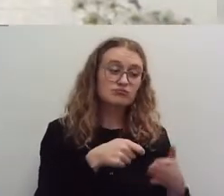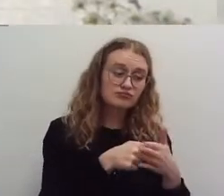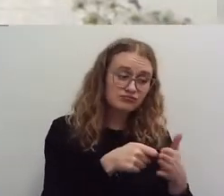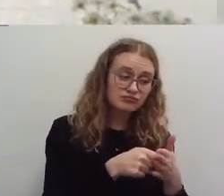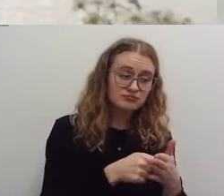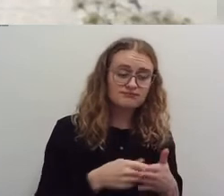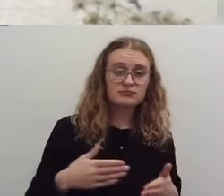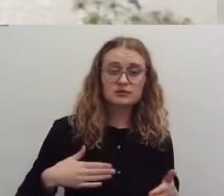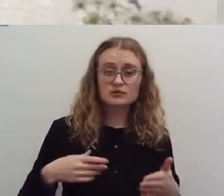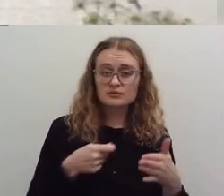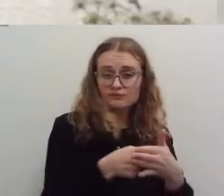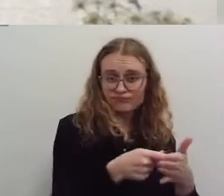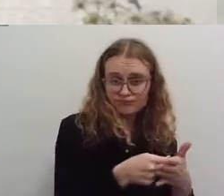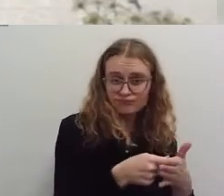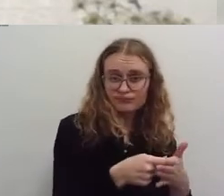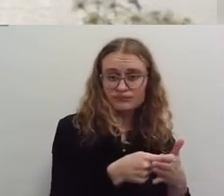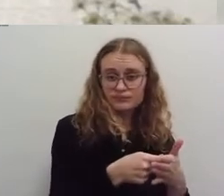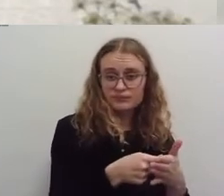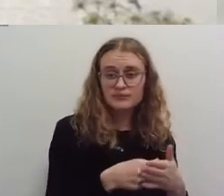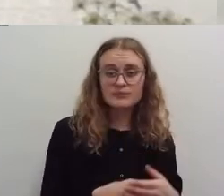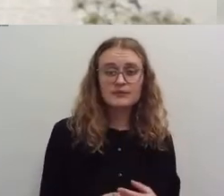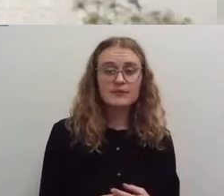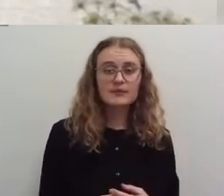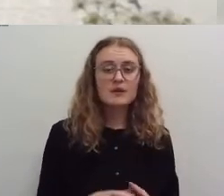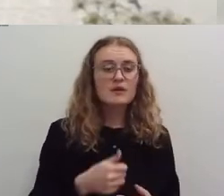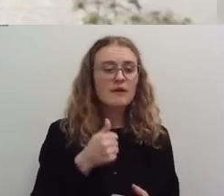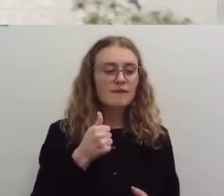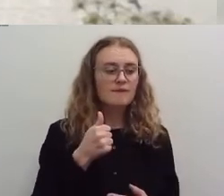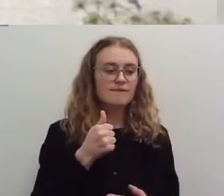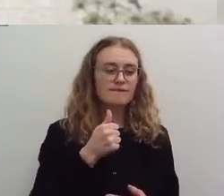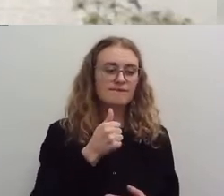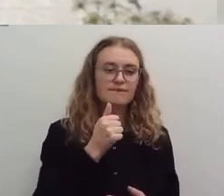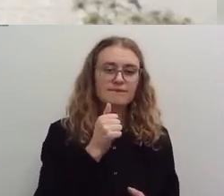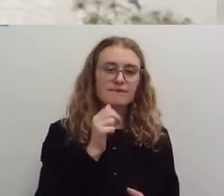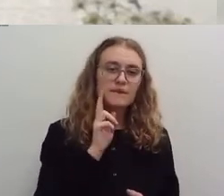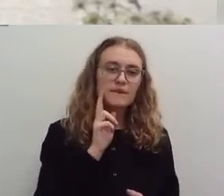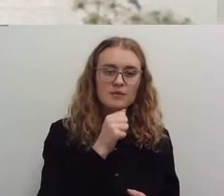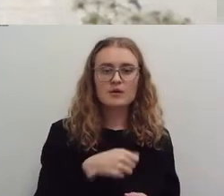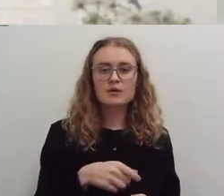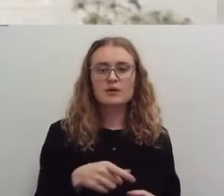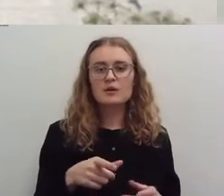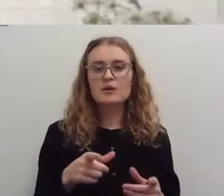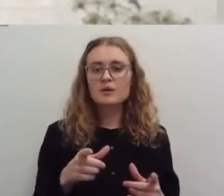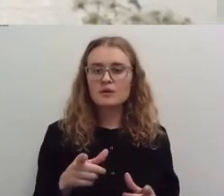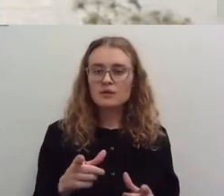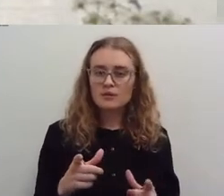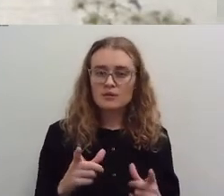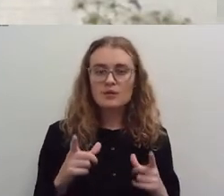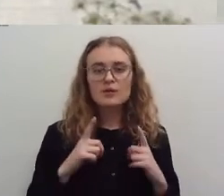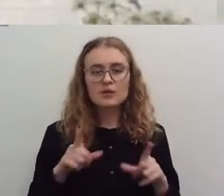recover from the birth and the breastfeeding. We know that it is the mother who carries the child,